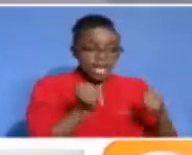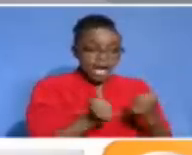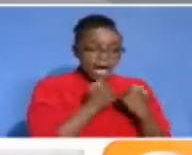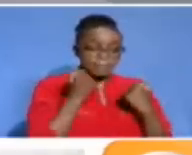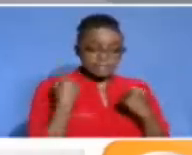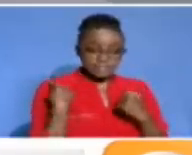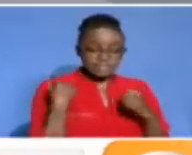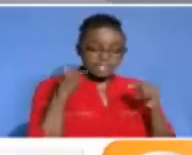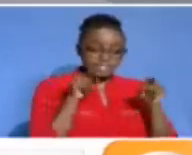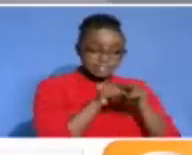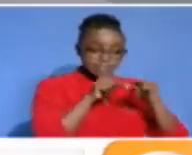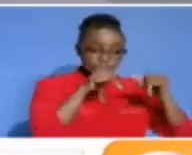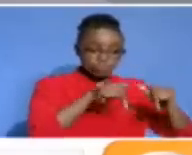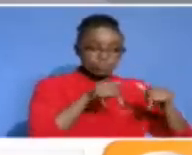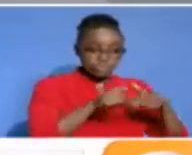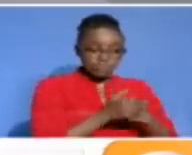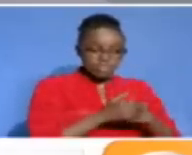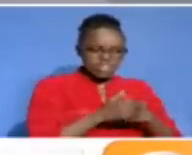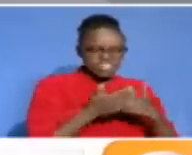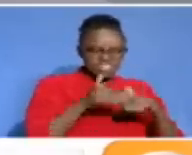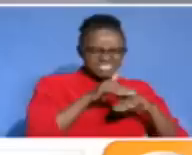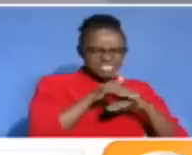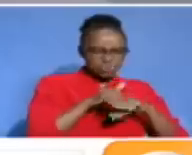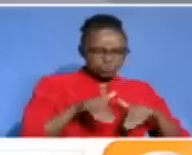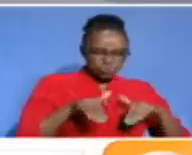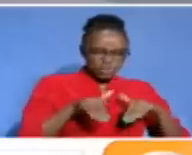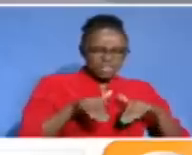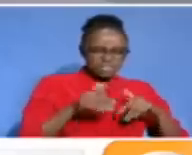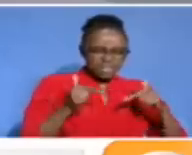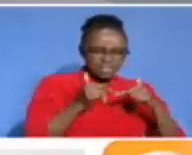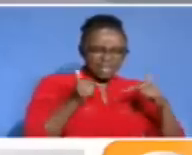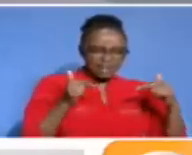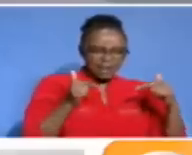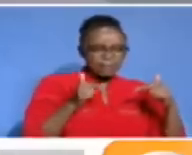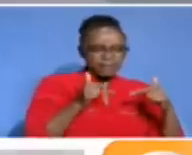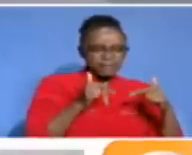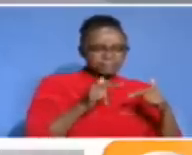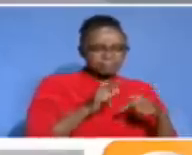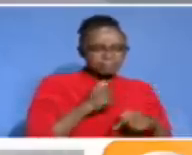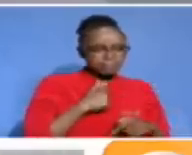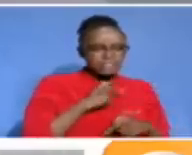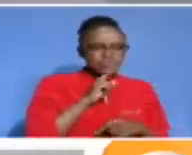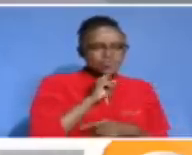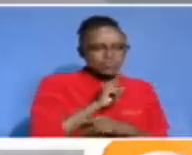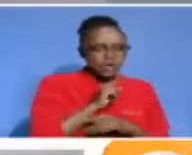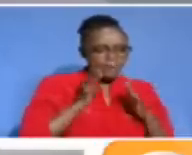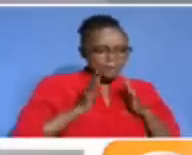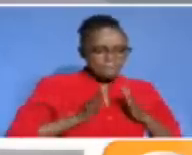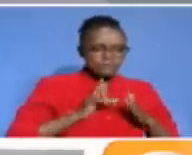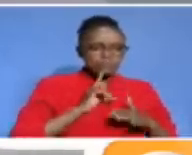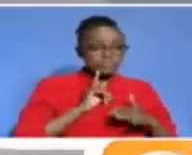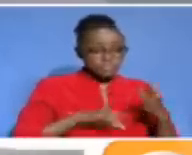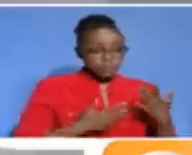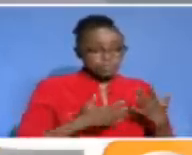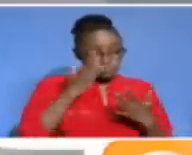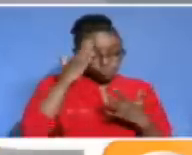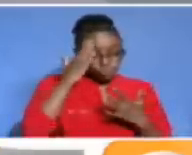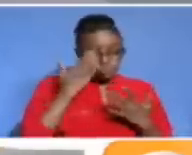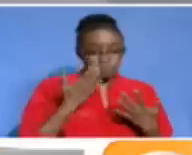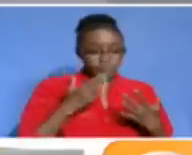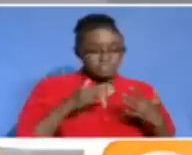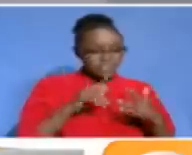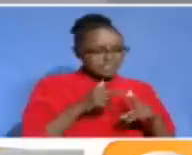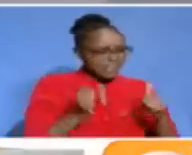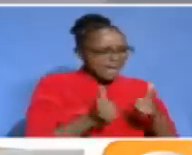today in neutralizing the enemy, I am sure one would say, you know, how did